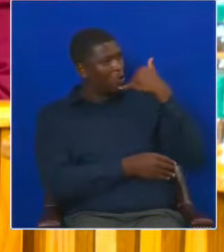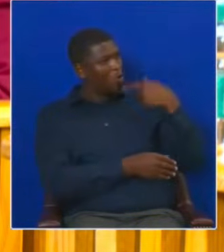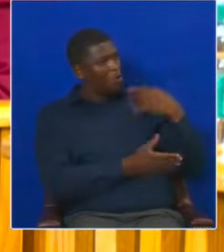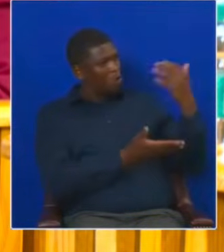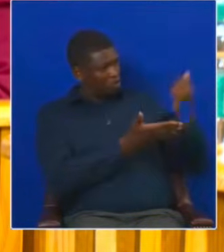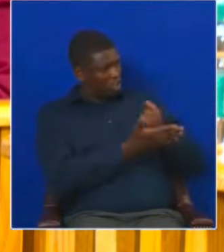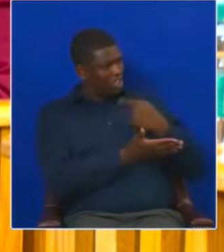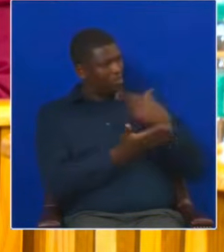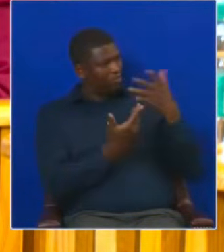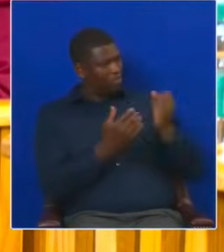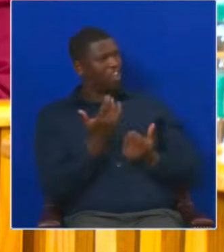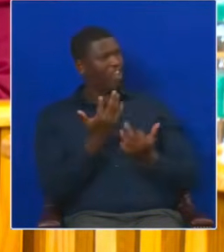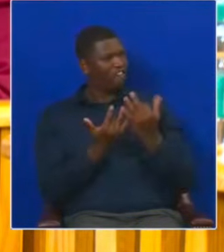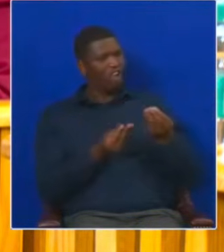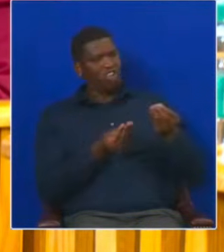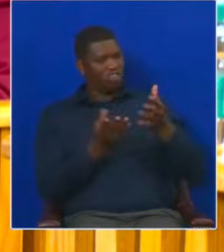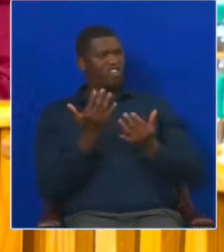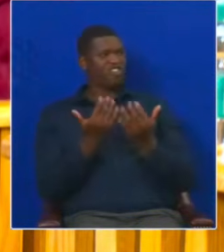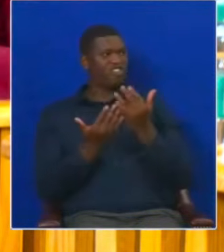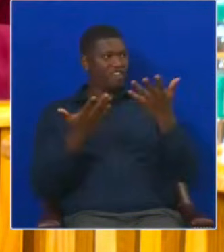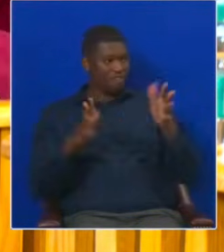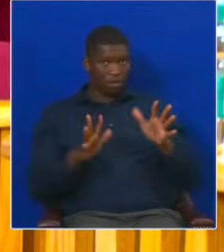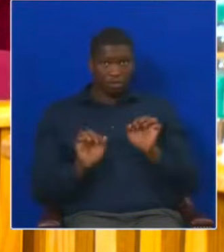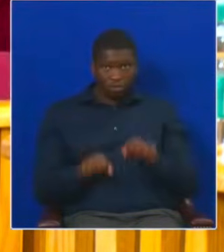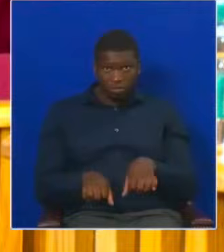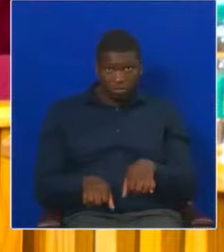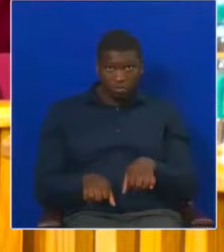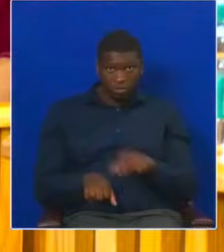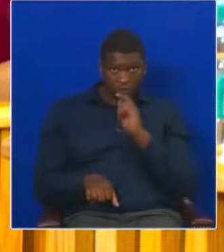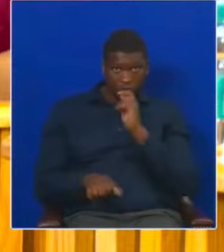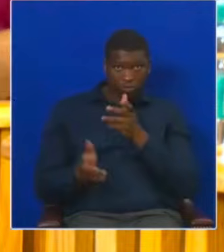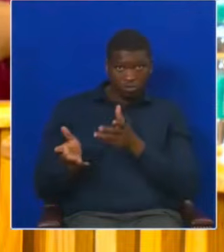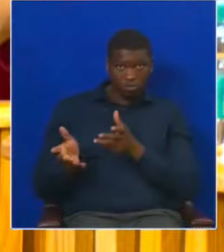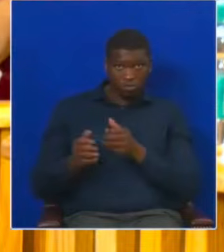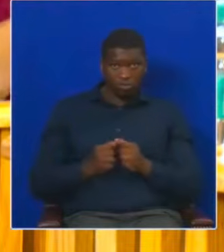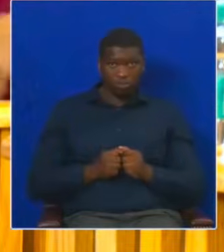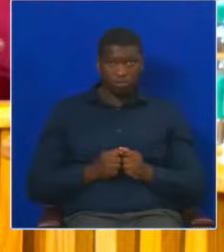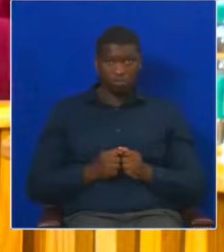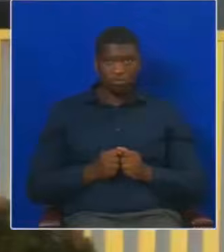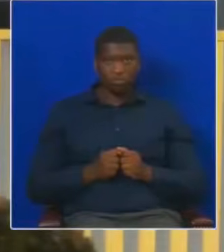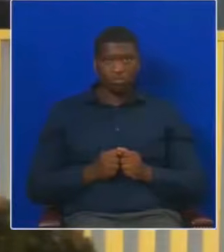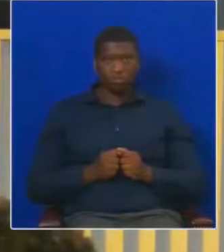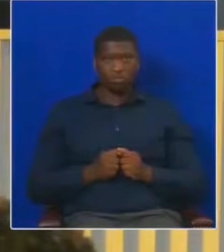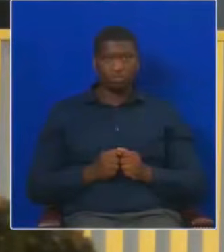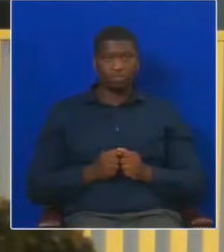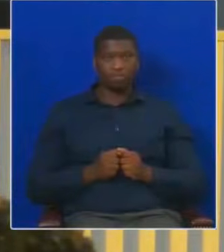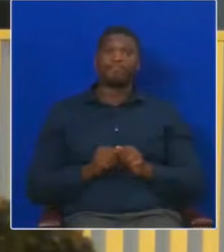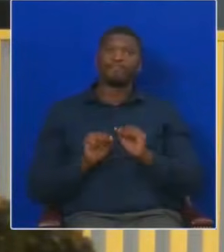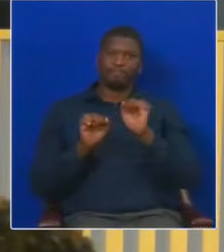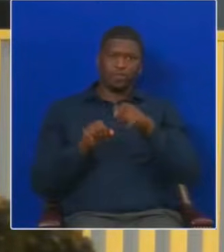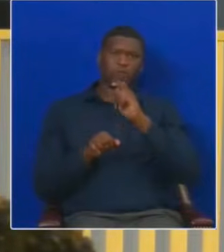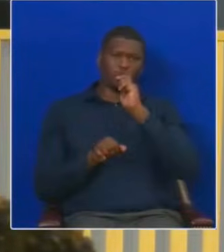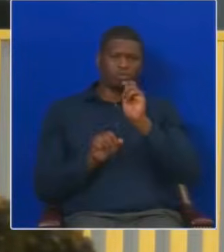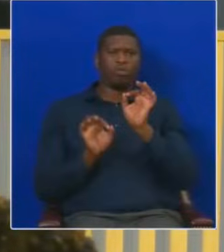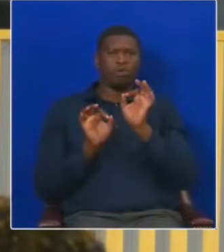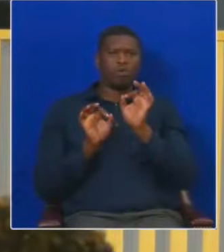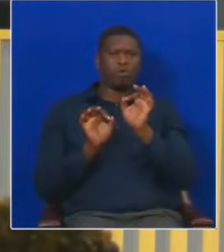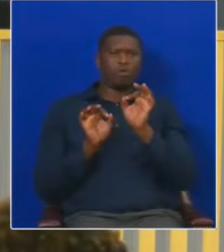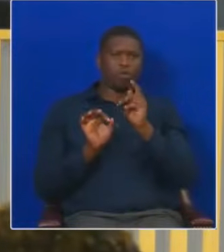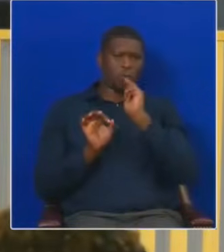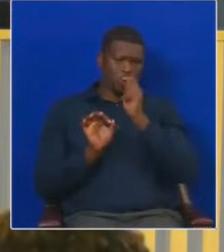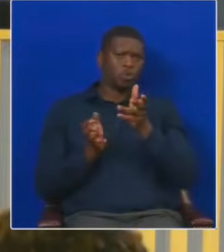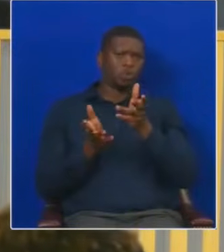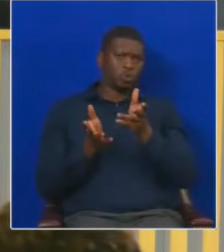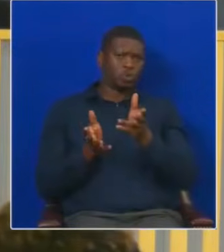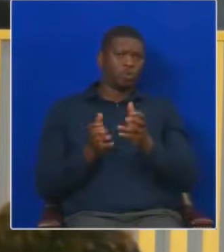December? Is that accurate? That is very accurate, Commissioners, that